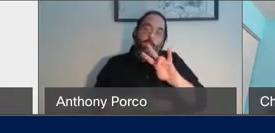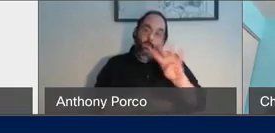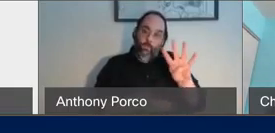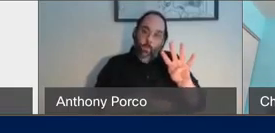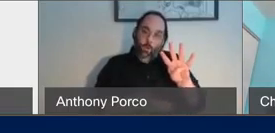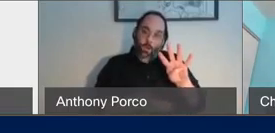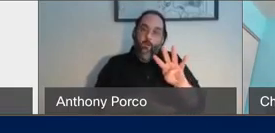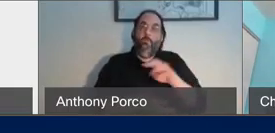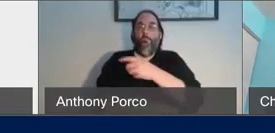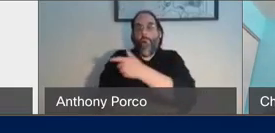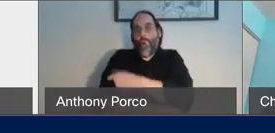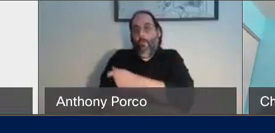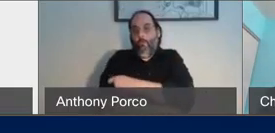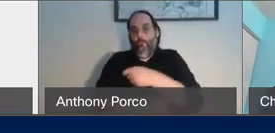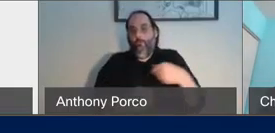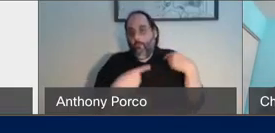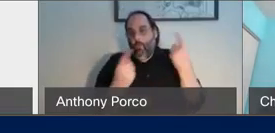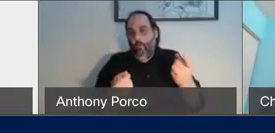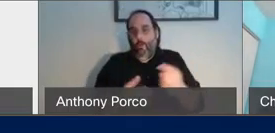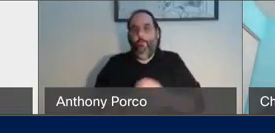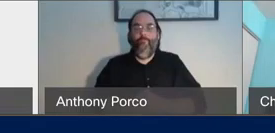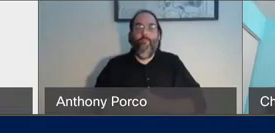64,177,474 COVID vaccine doses have been given.